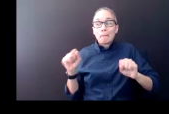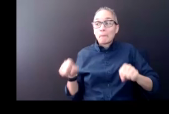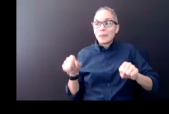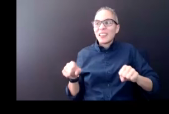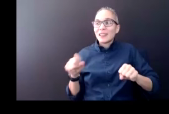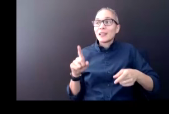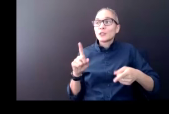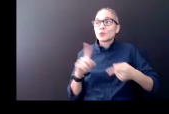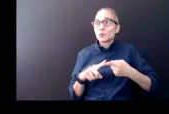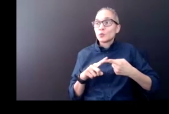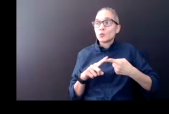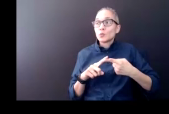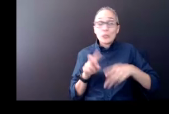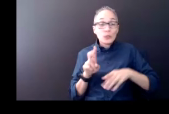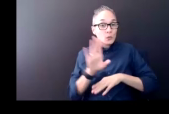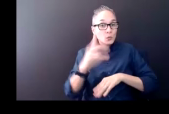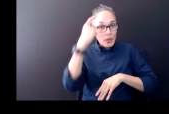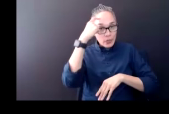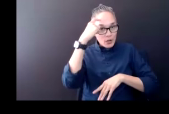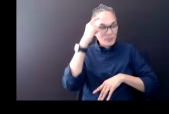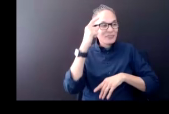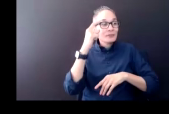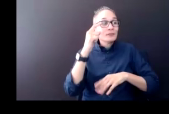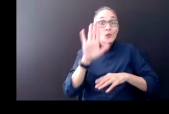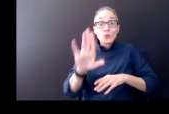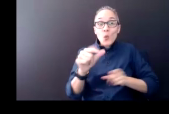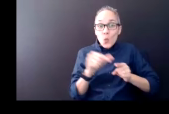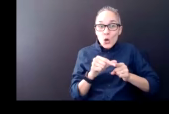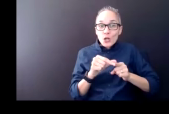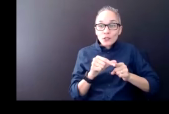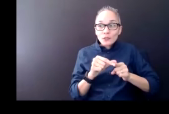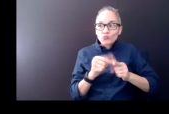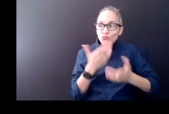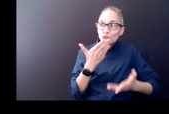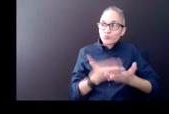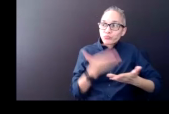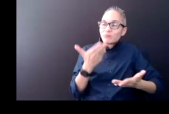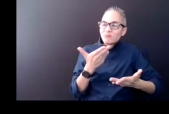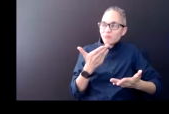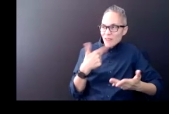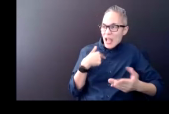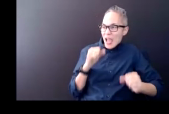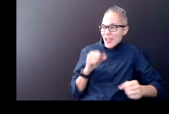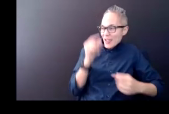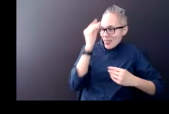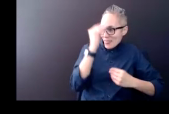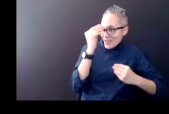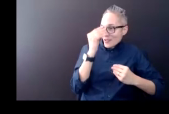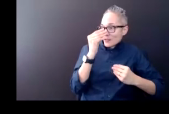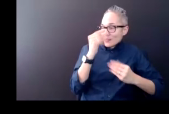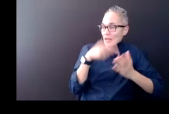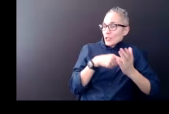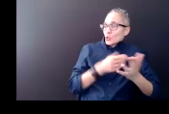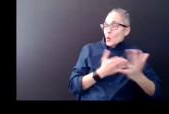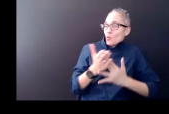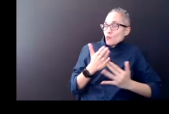able to use your thought and use your words to be able to show that you do that with writing. I think a good example